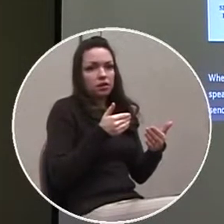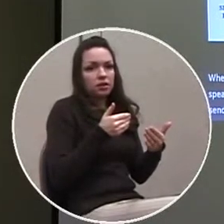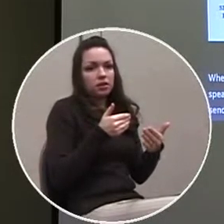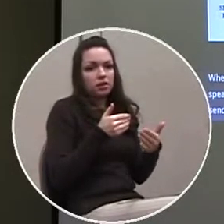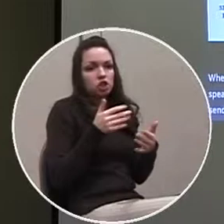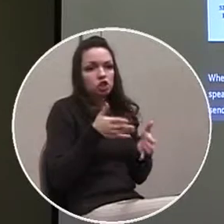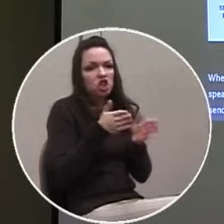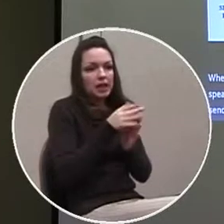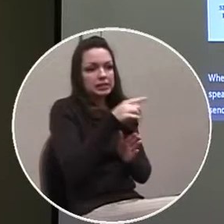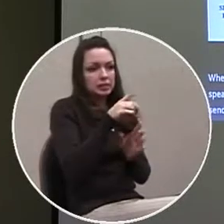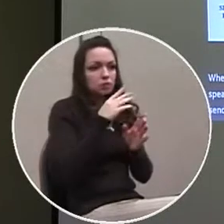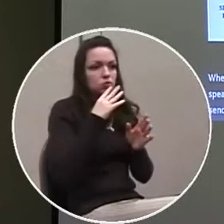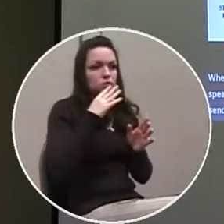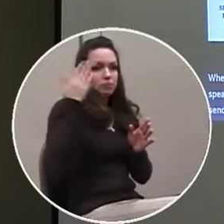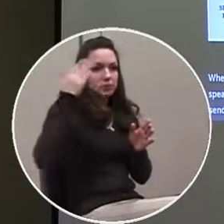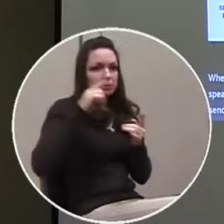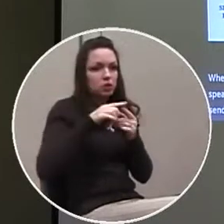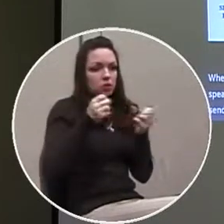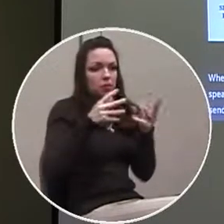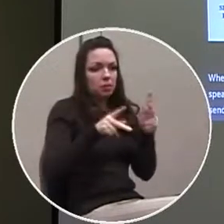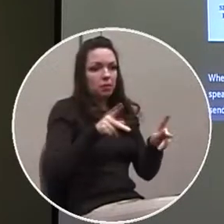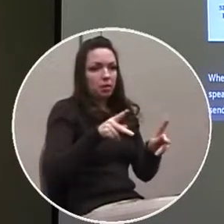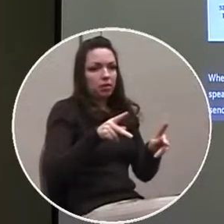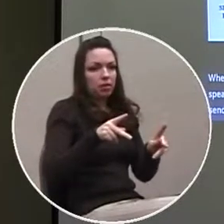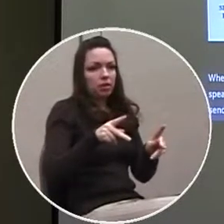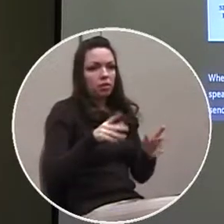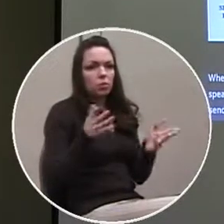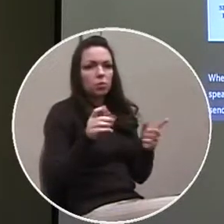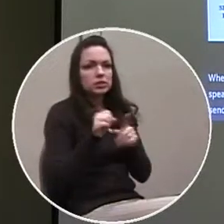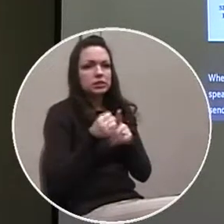Sherry asked him to speak to lots of people. What's the setting event?